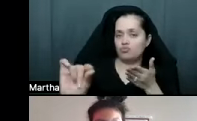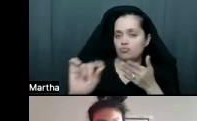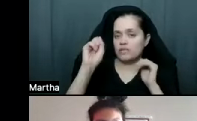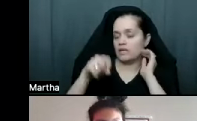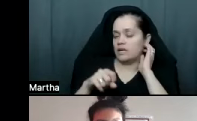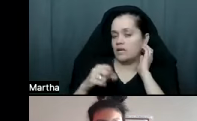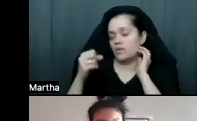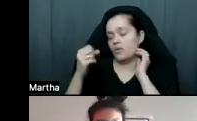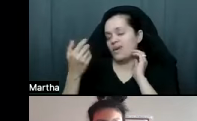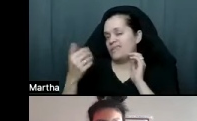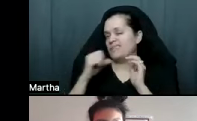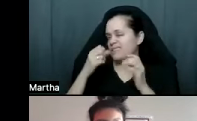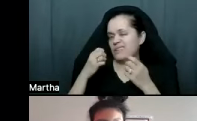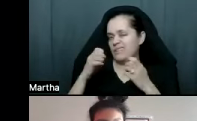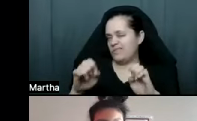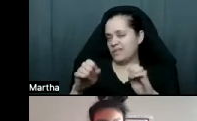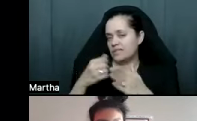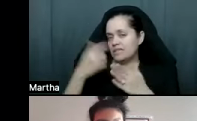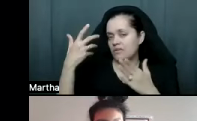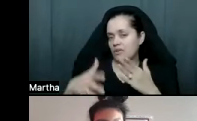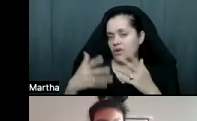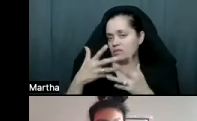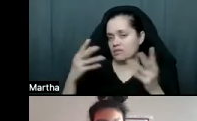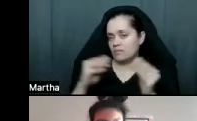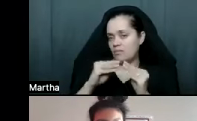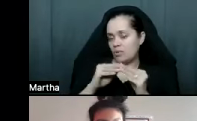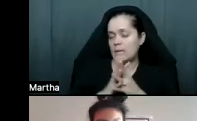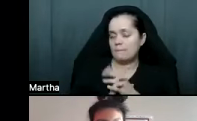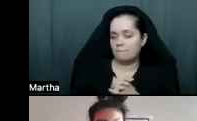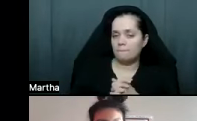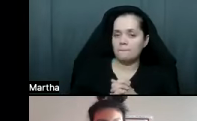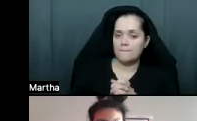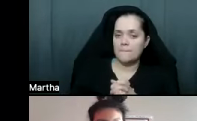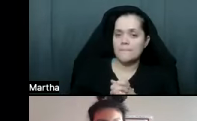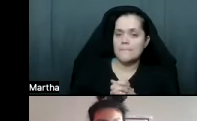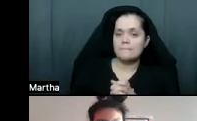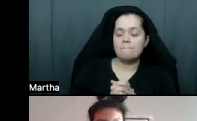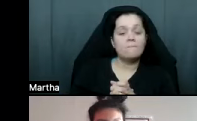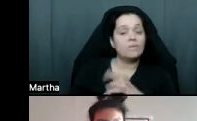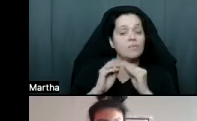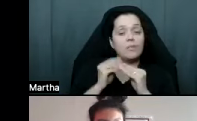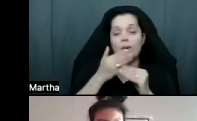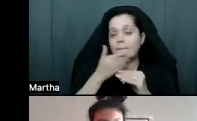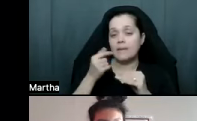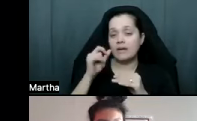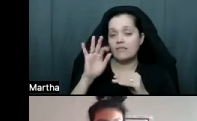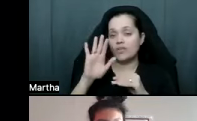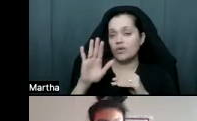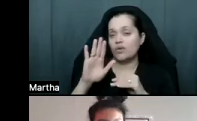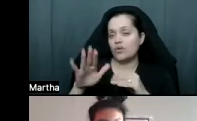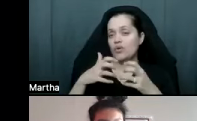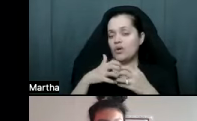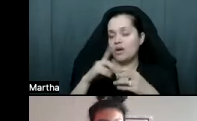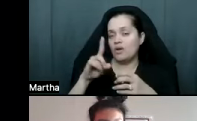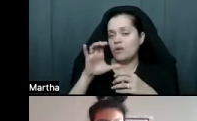Well, that's not very efficient. It's going to increase your cost of production. Wouldn't it be much better if you had 100